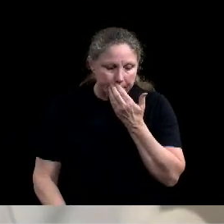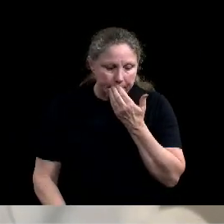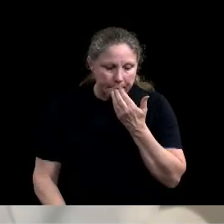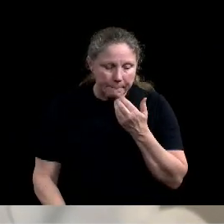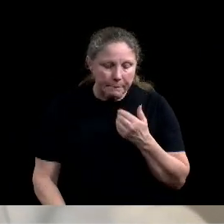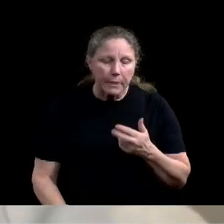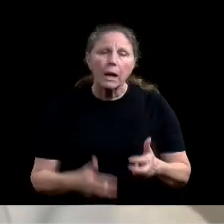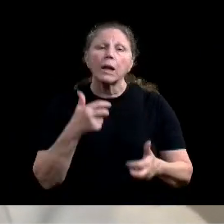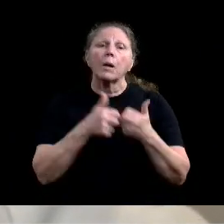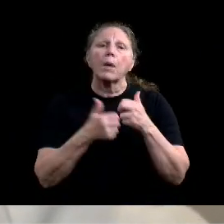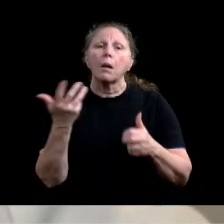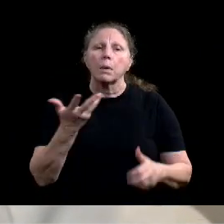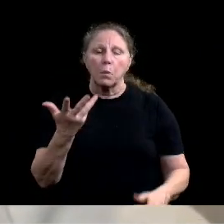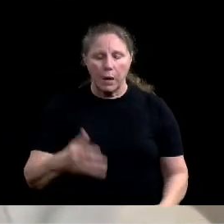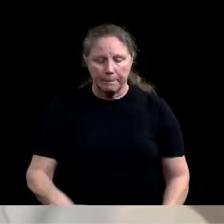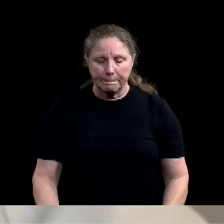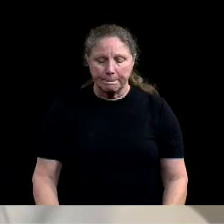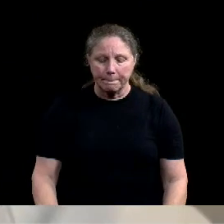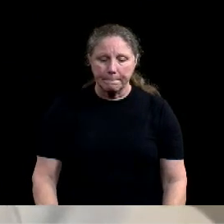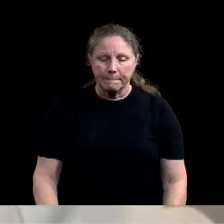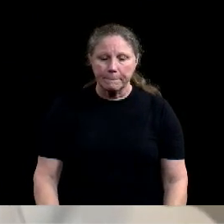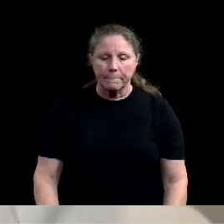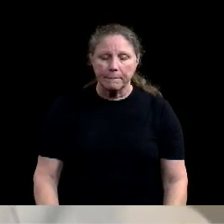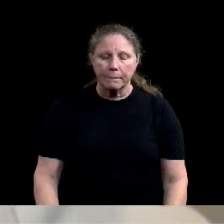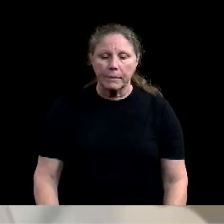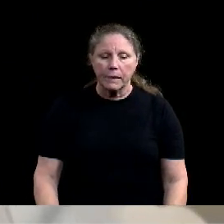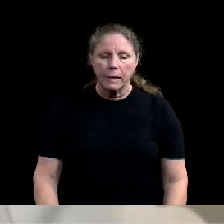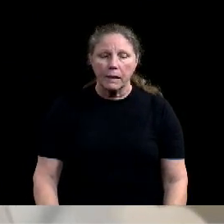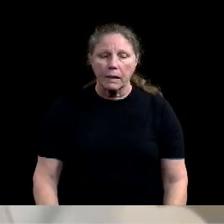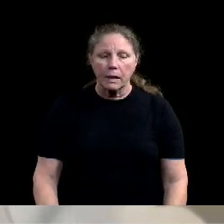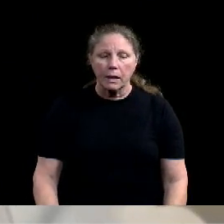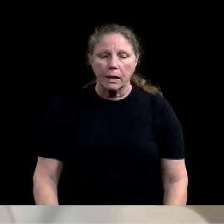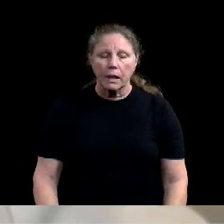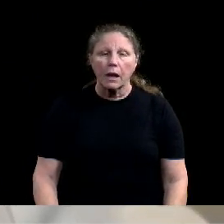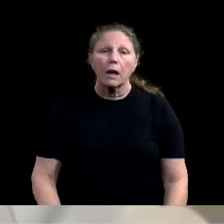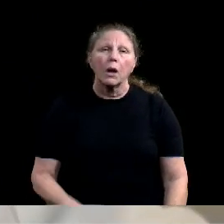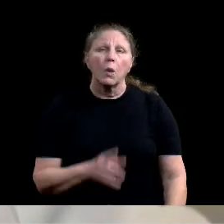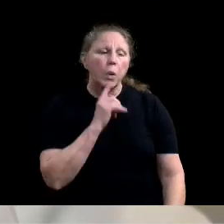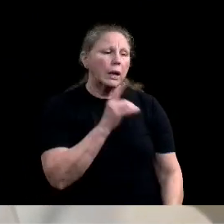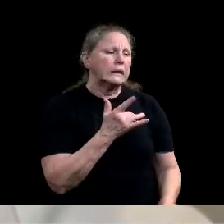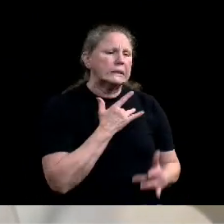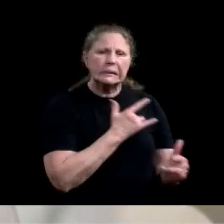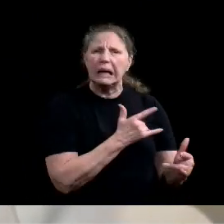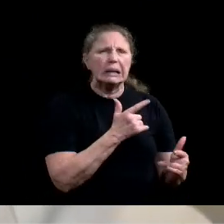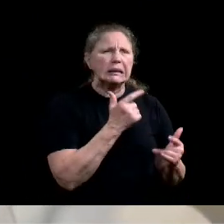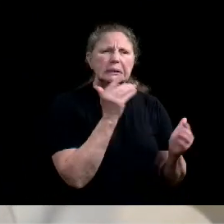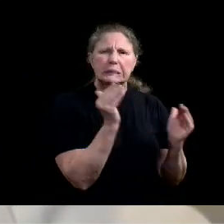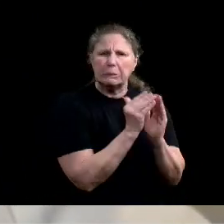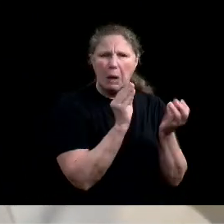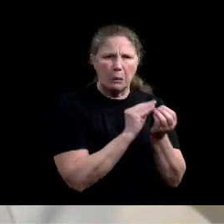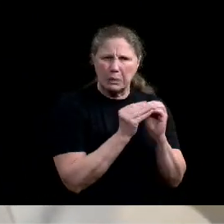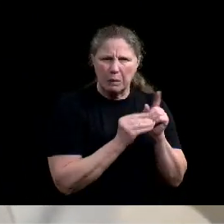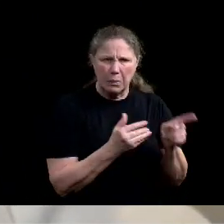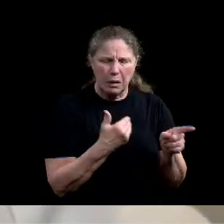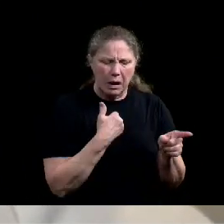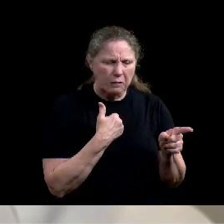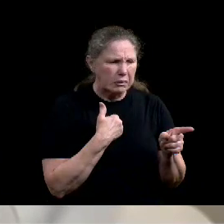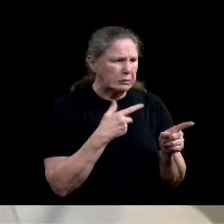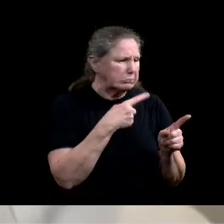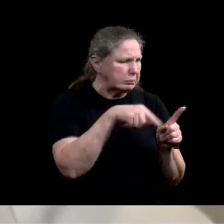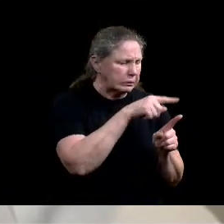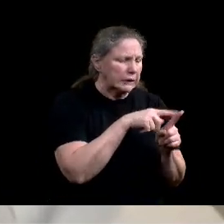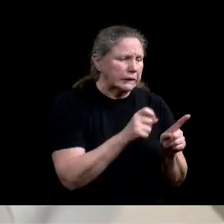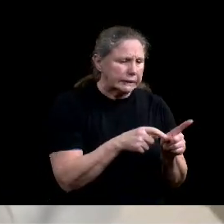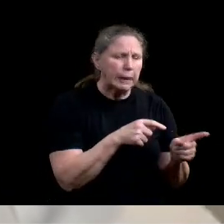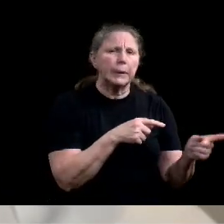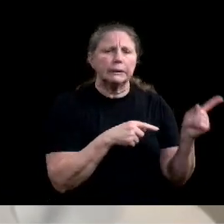of low prevalence, so you don't have a lot of the disease circulating in the community, and somebody has symptoms like a